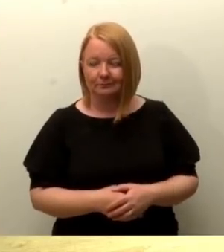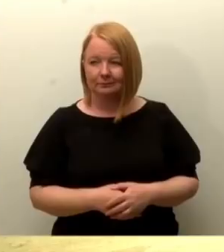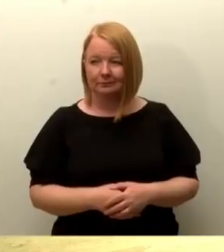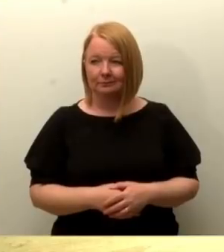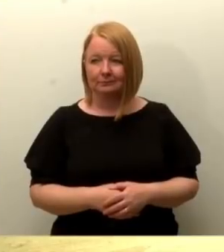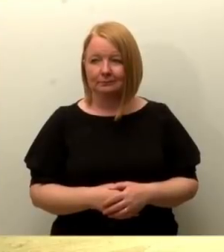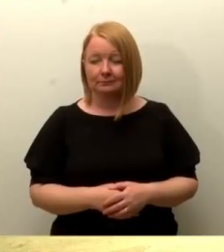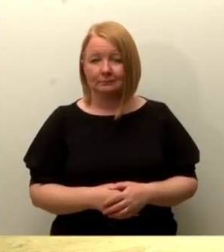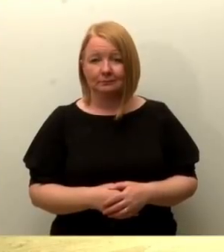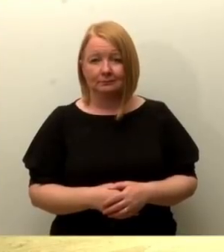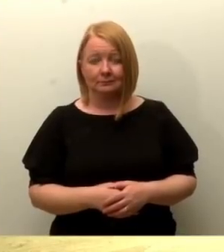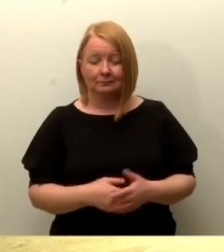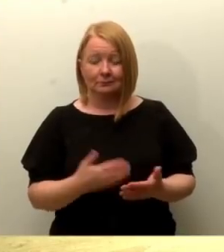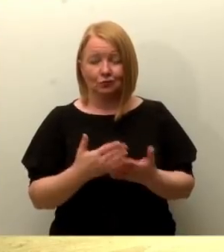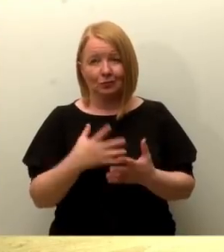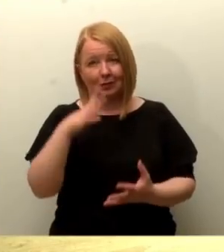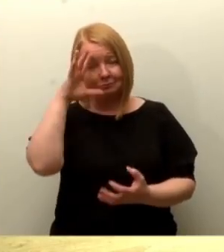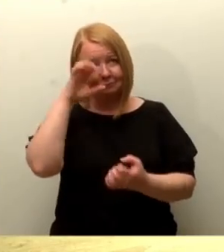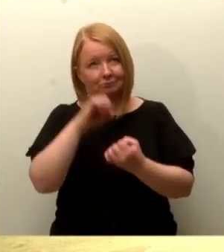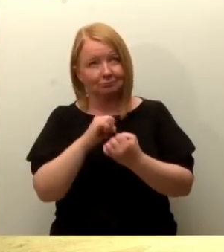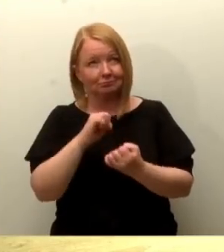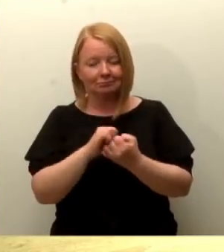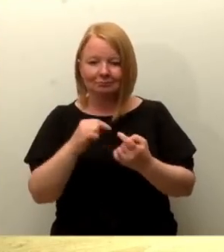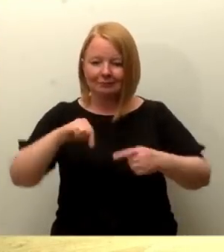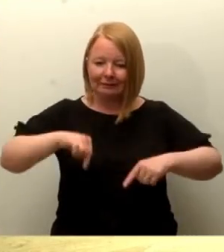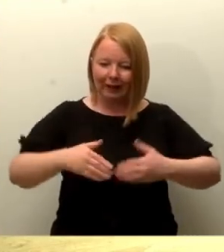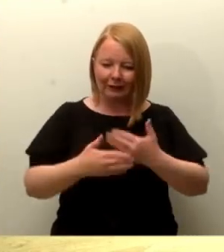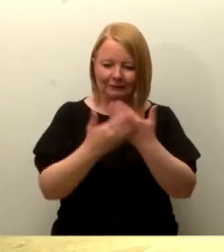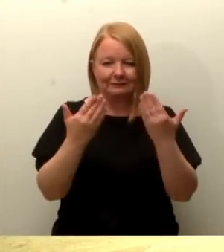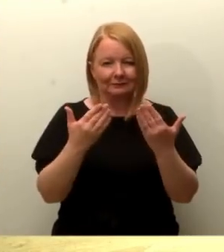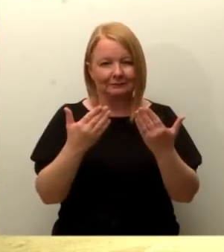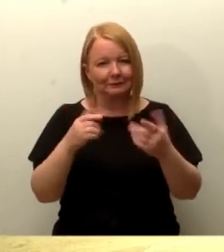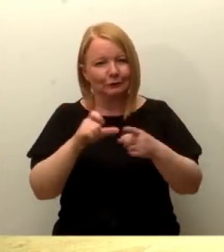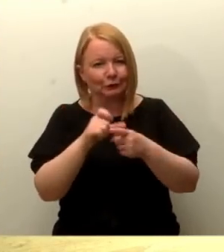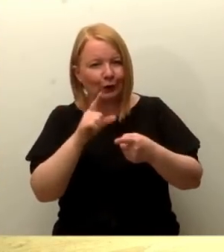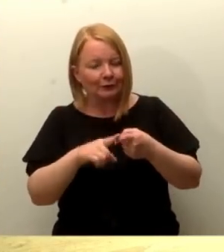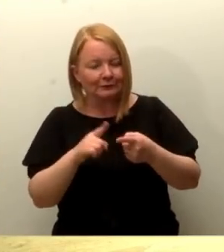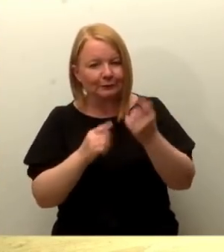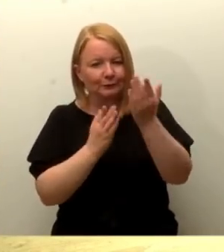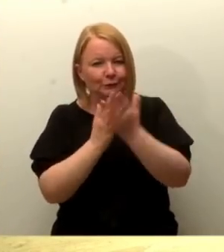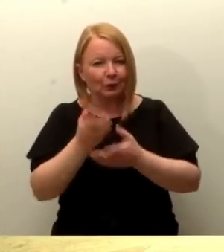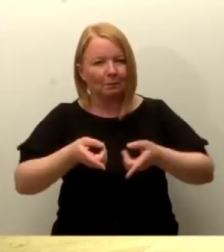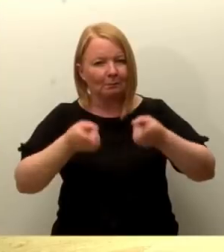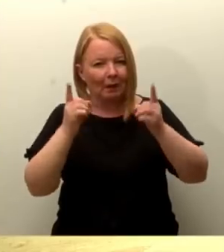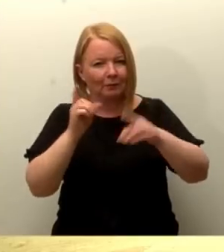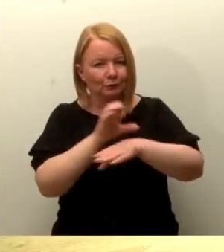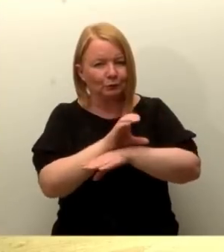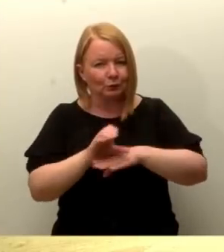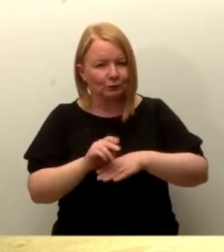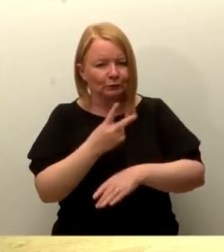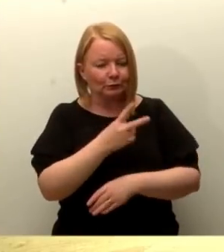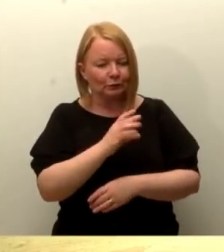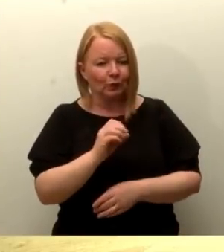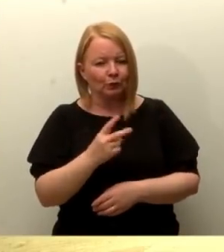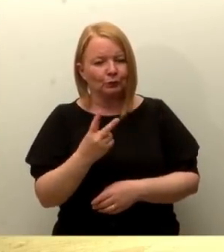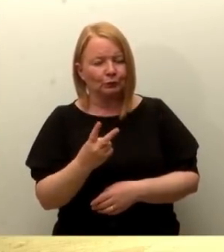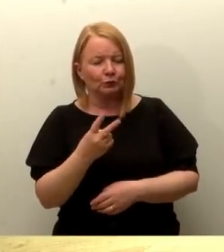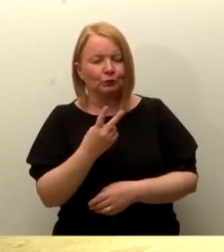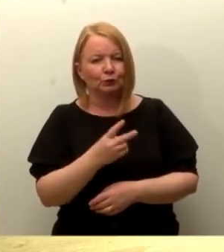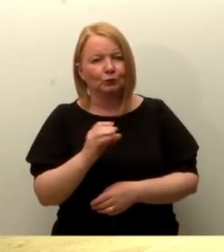I very fondly recollect my days in Dundee during my master's course in 2002 and